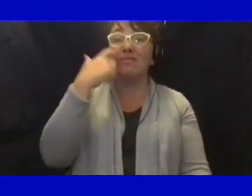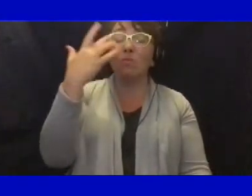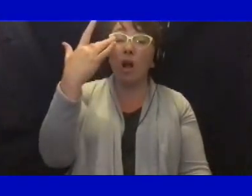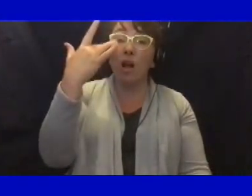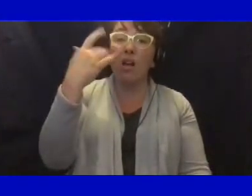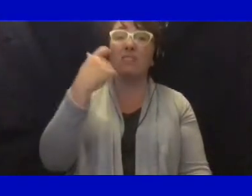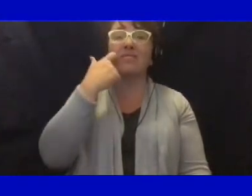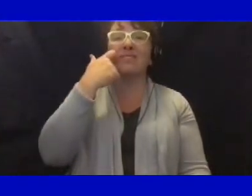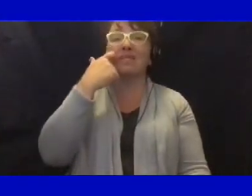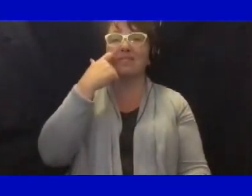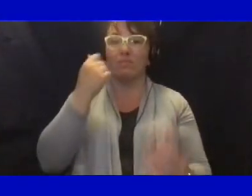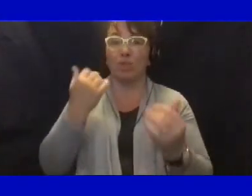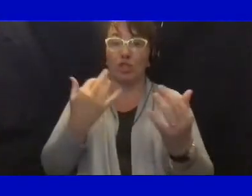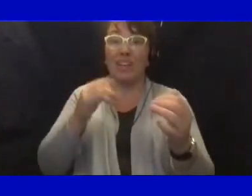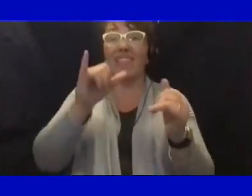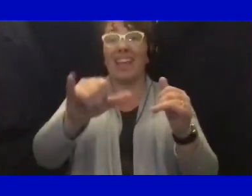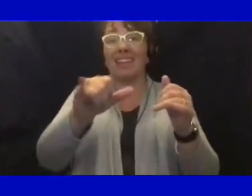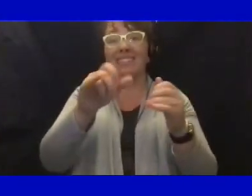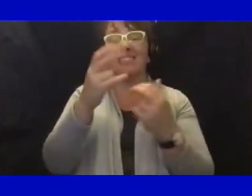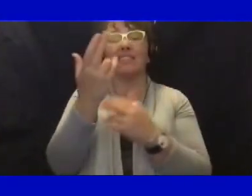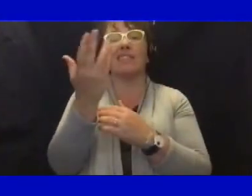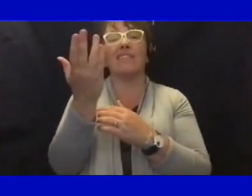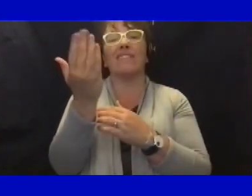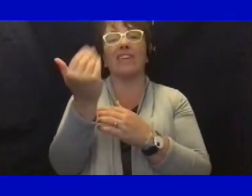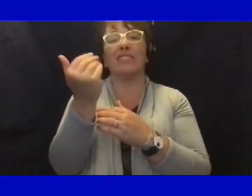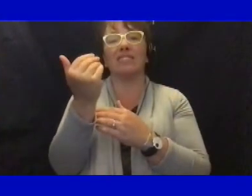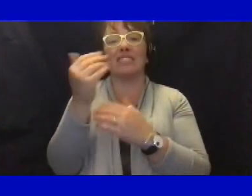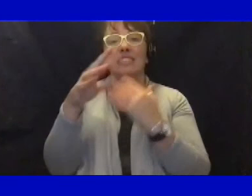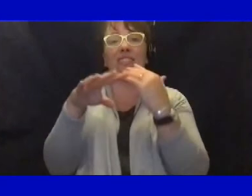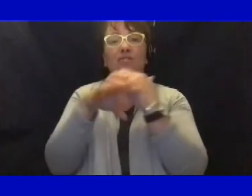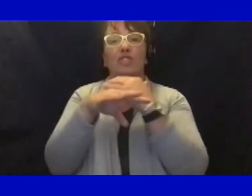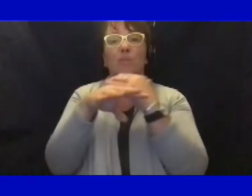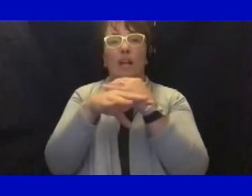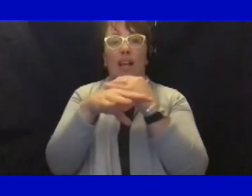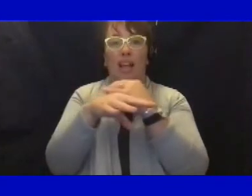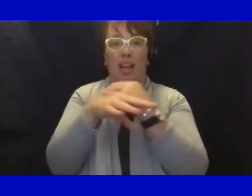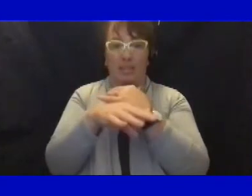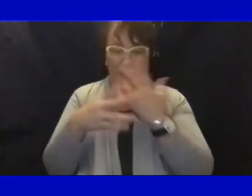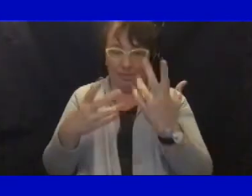in the shot, 15 not affected by what's going on.